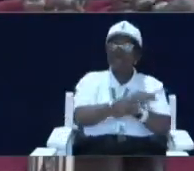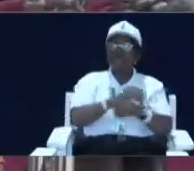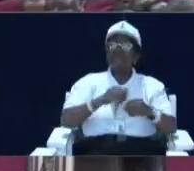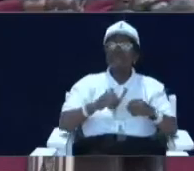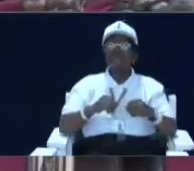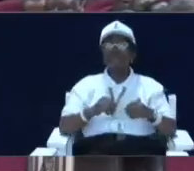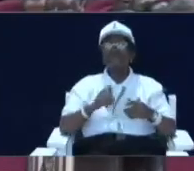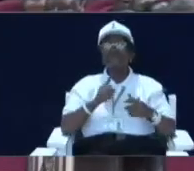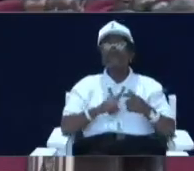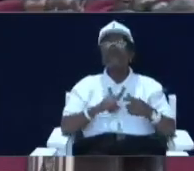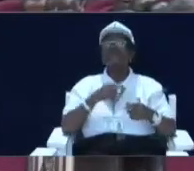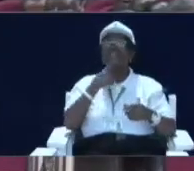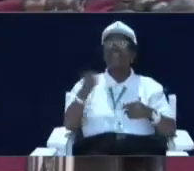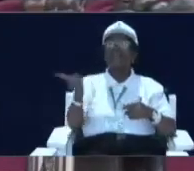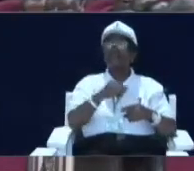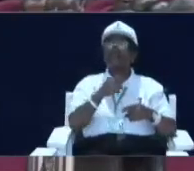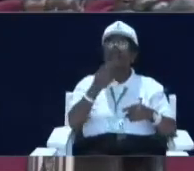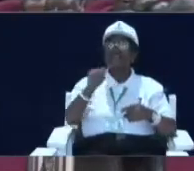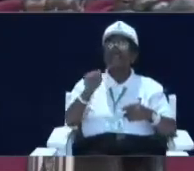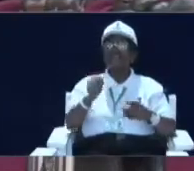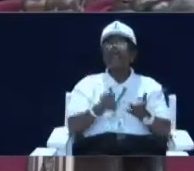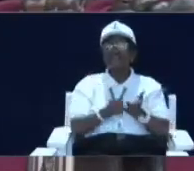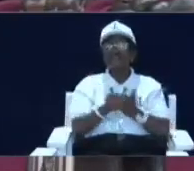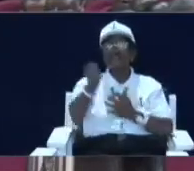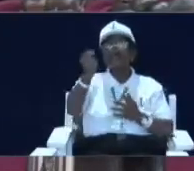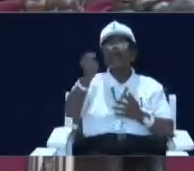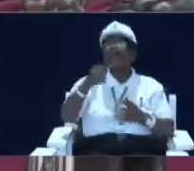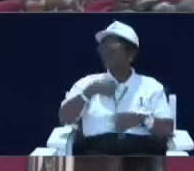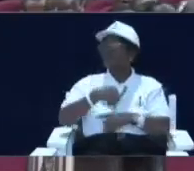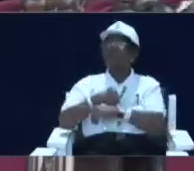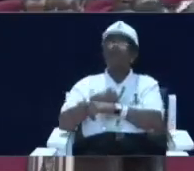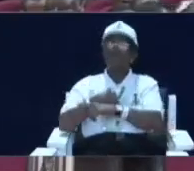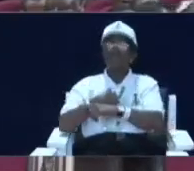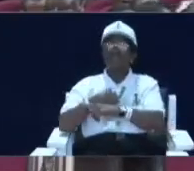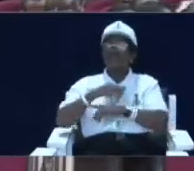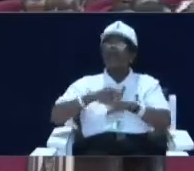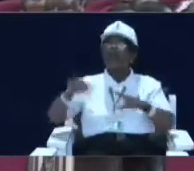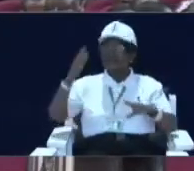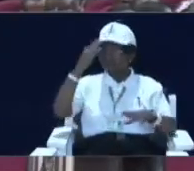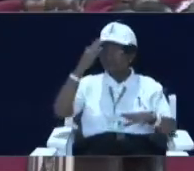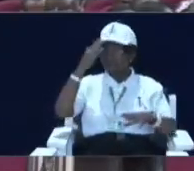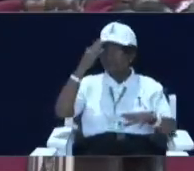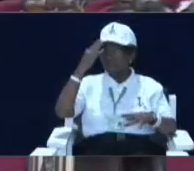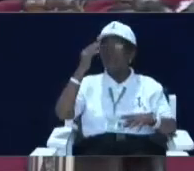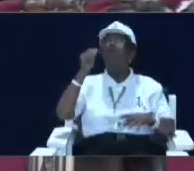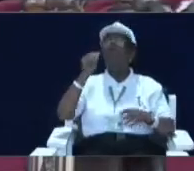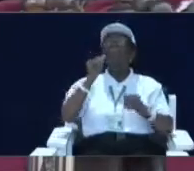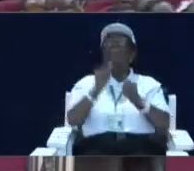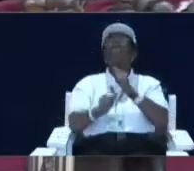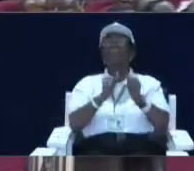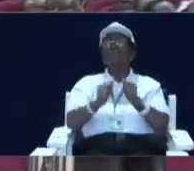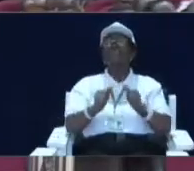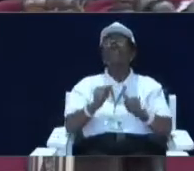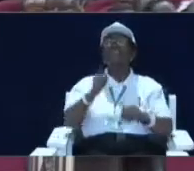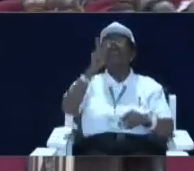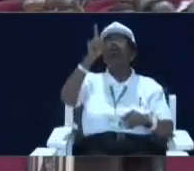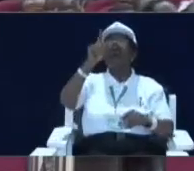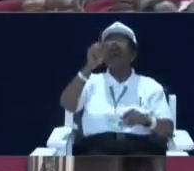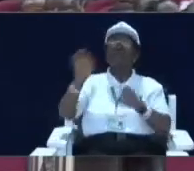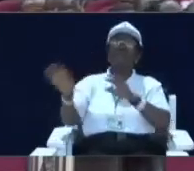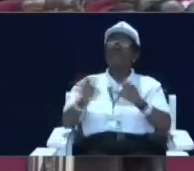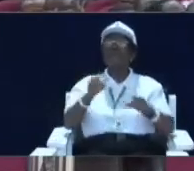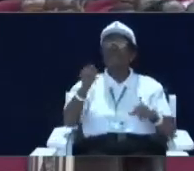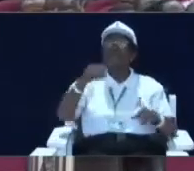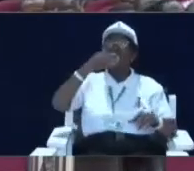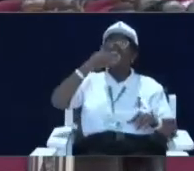To tell you the truth, I don't know which one to say did the best. Is it zone 2 or zone 3?